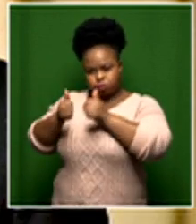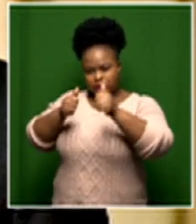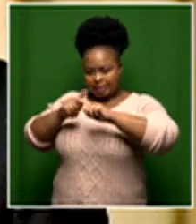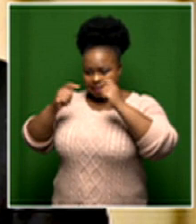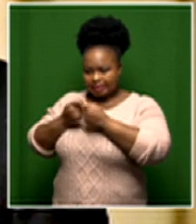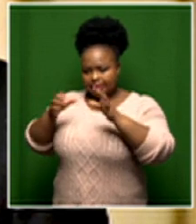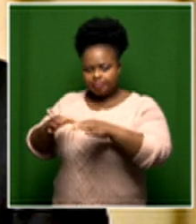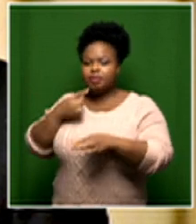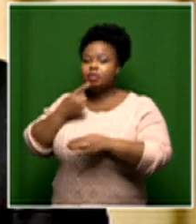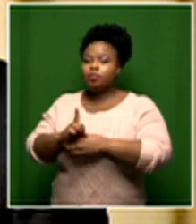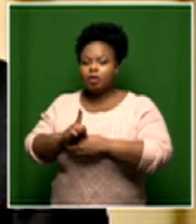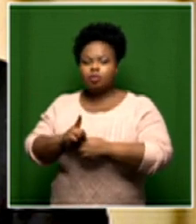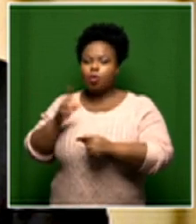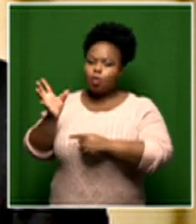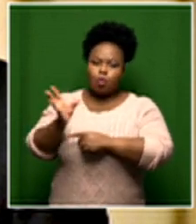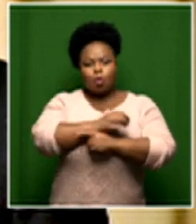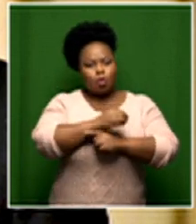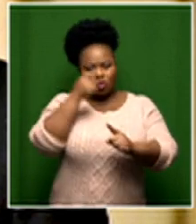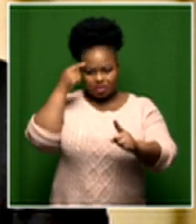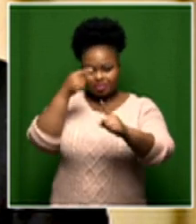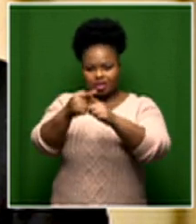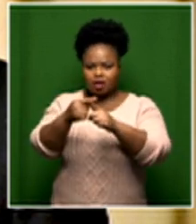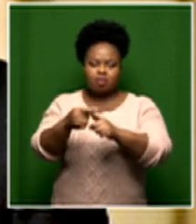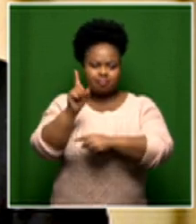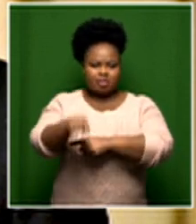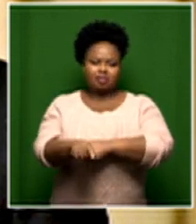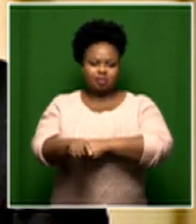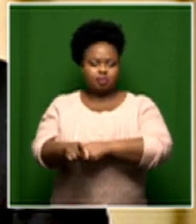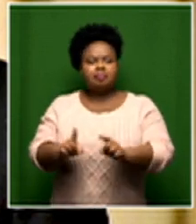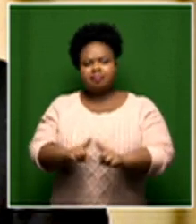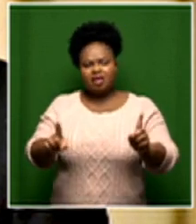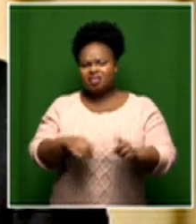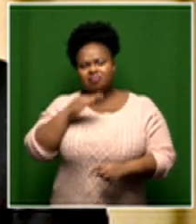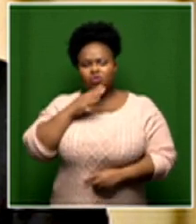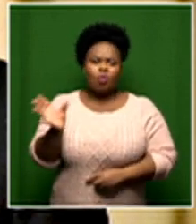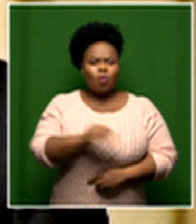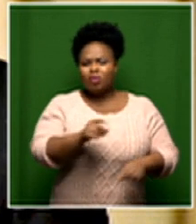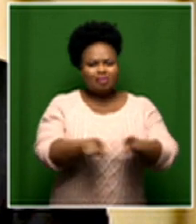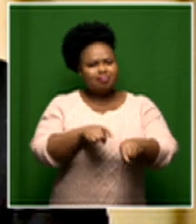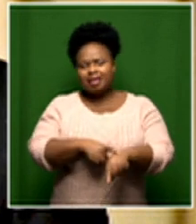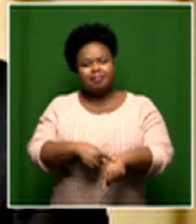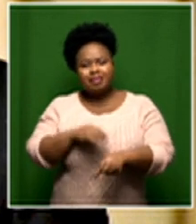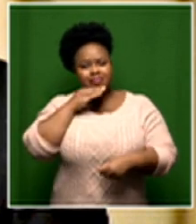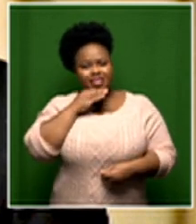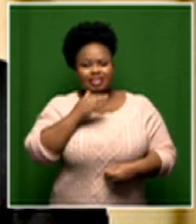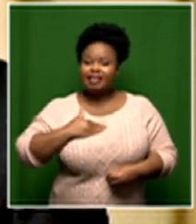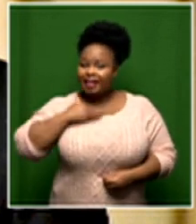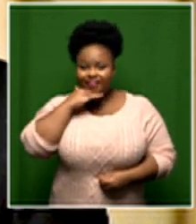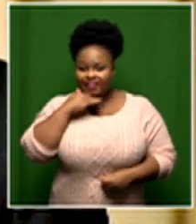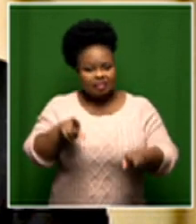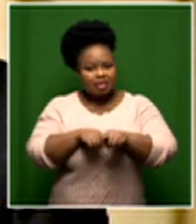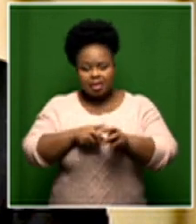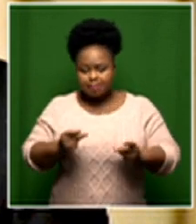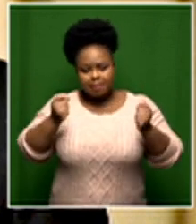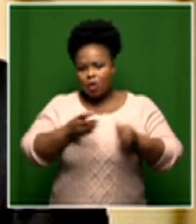target to reach everyone, but we won't reach everyone at the same time because the vaccine won't be available exactly at the same time,